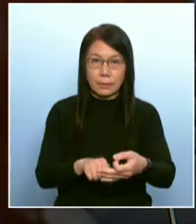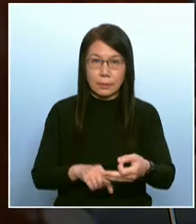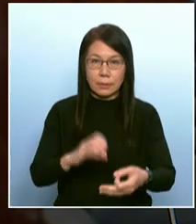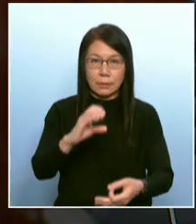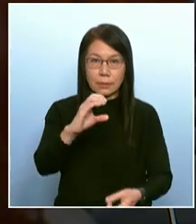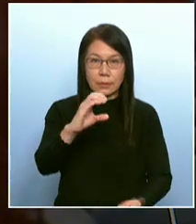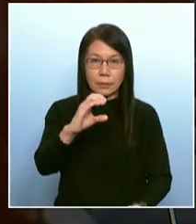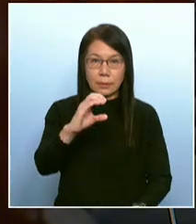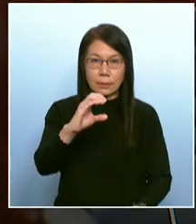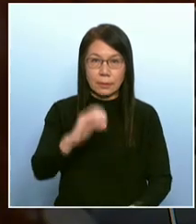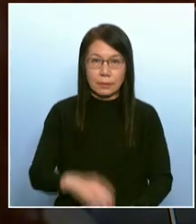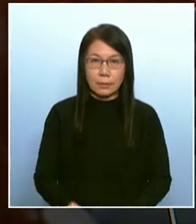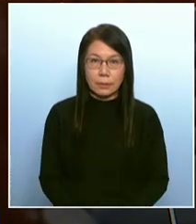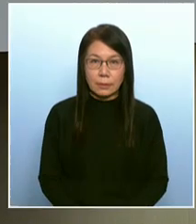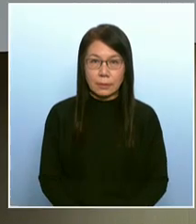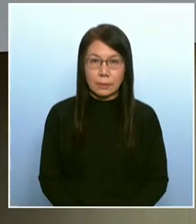Ronick Chan.